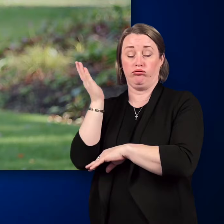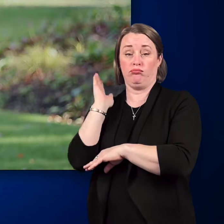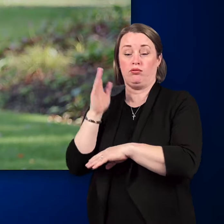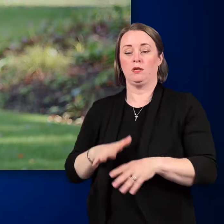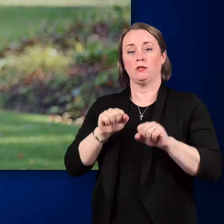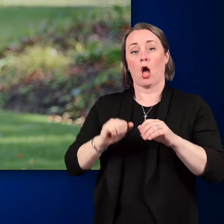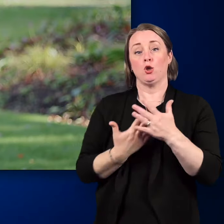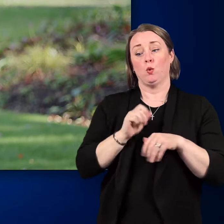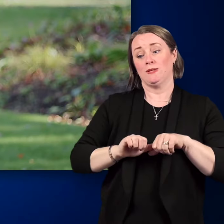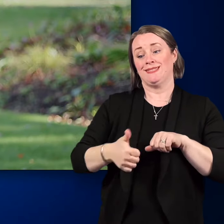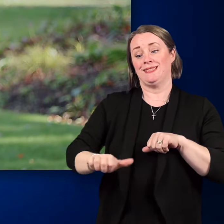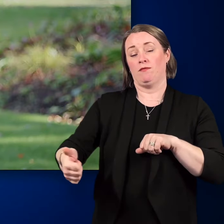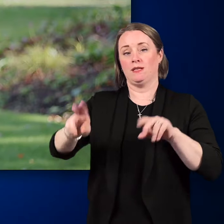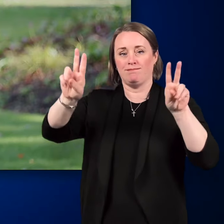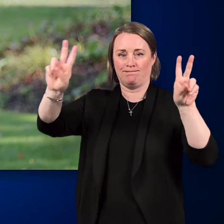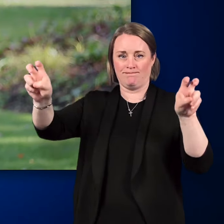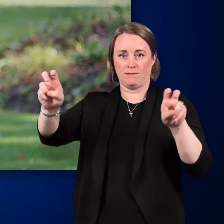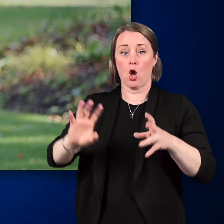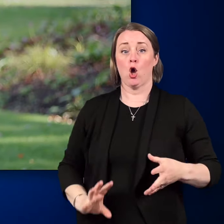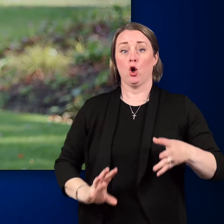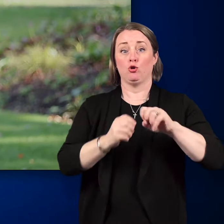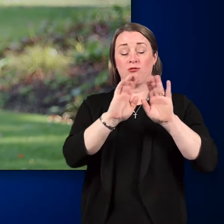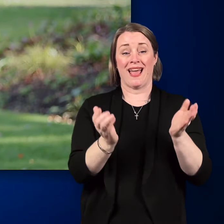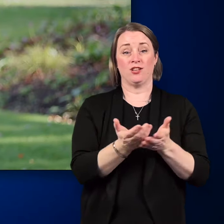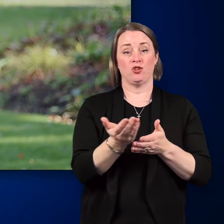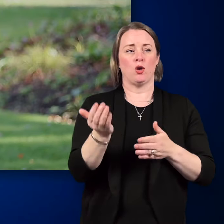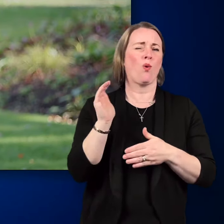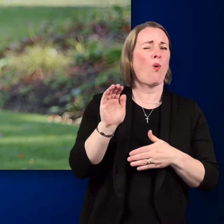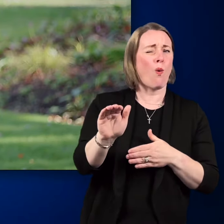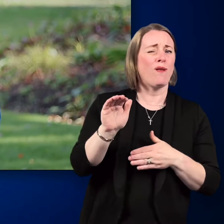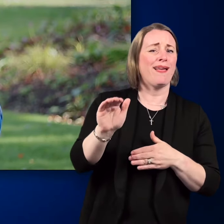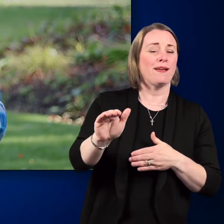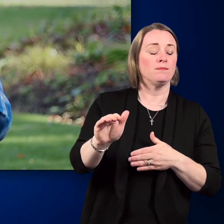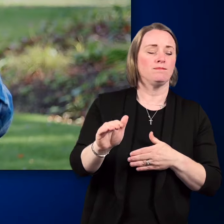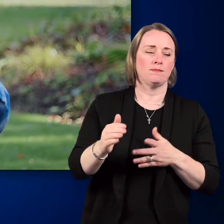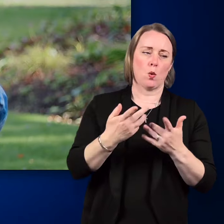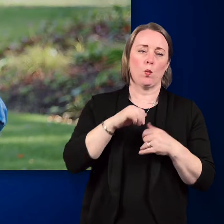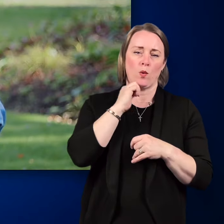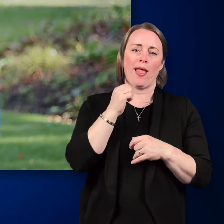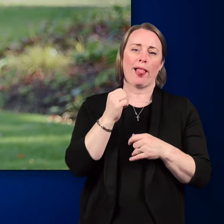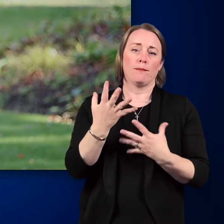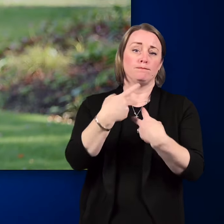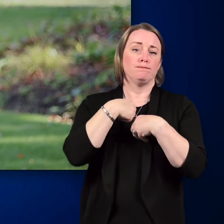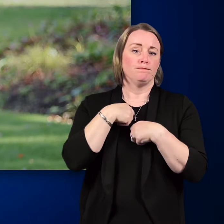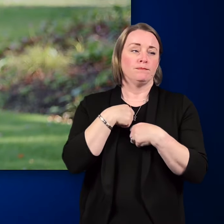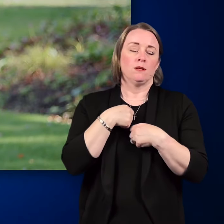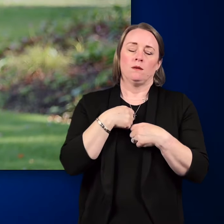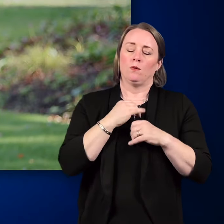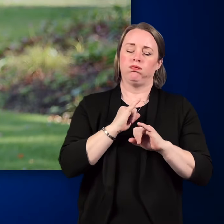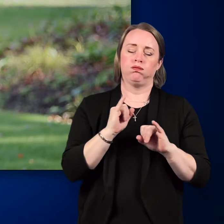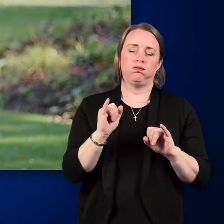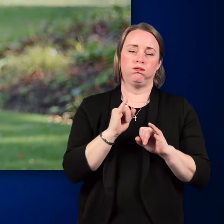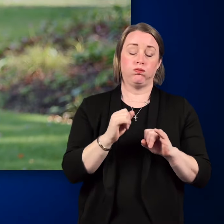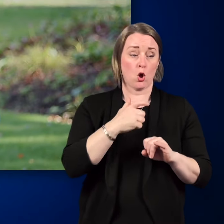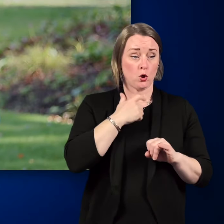Calling. And one of the things we're going to see there is that, unfortunately, humanity, far from bringing creation to fulfillment, is that